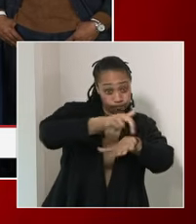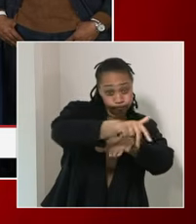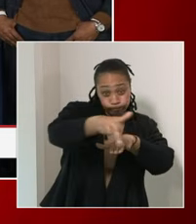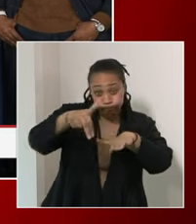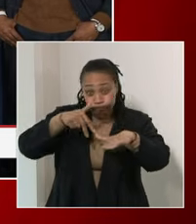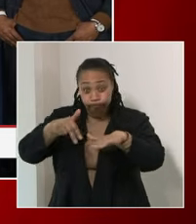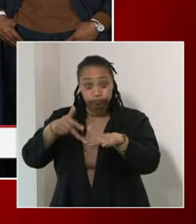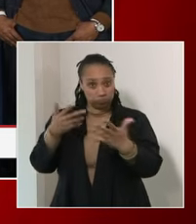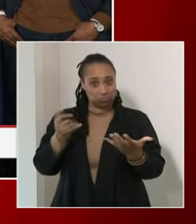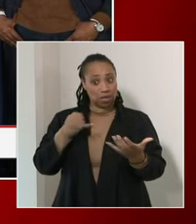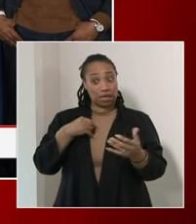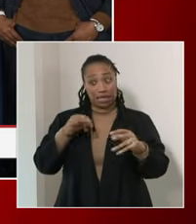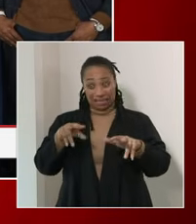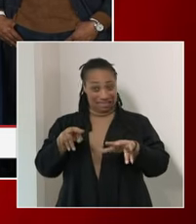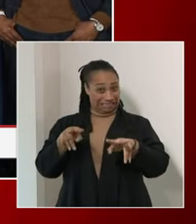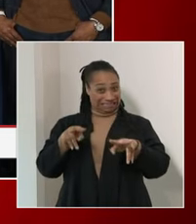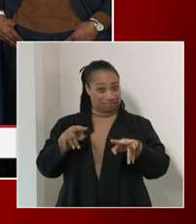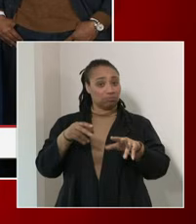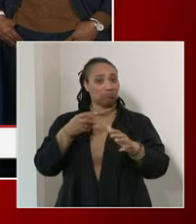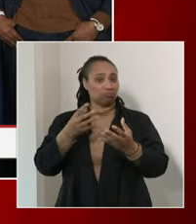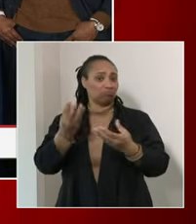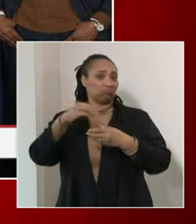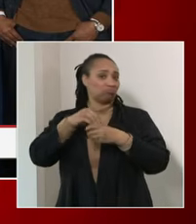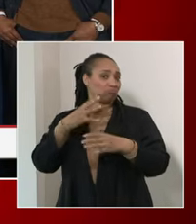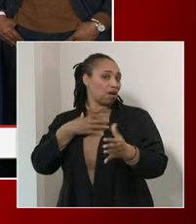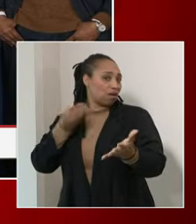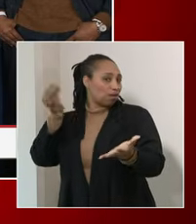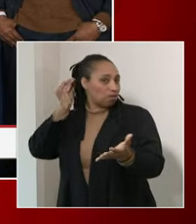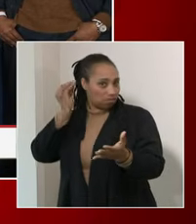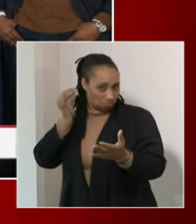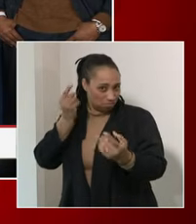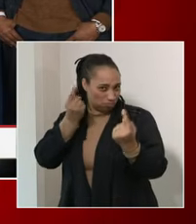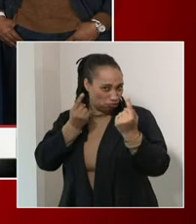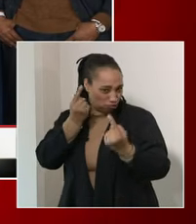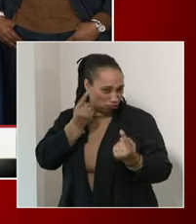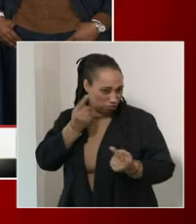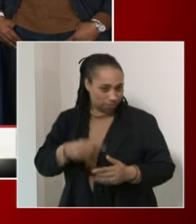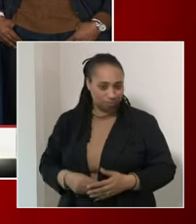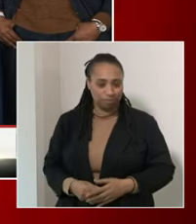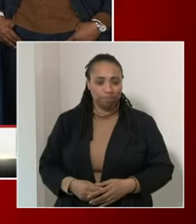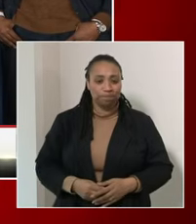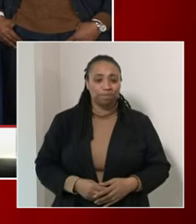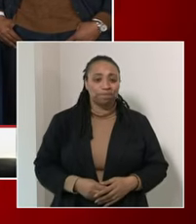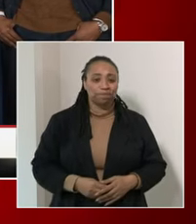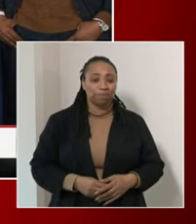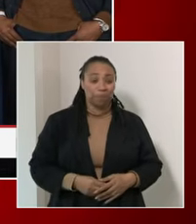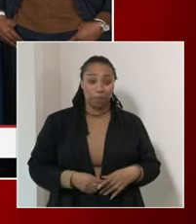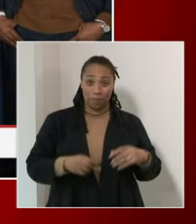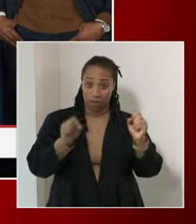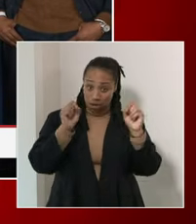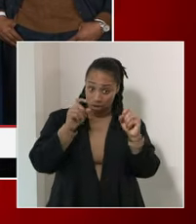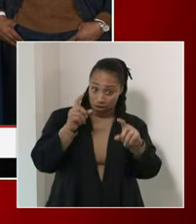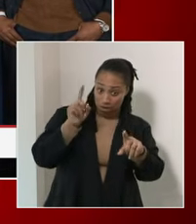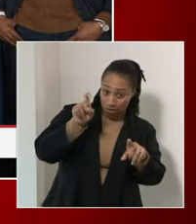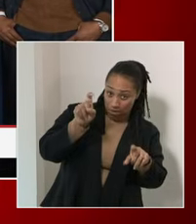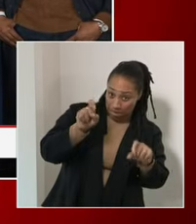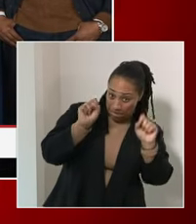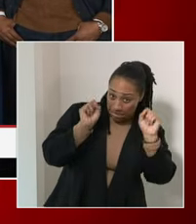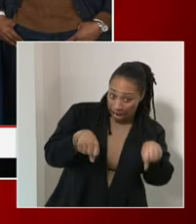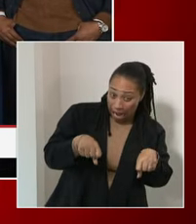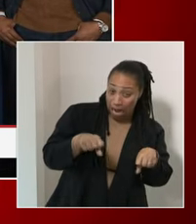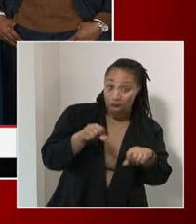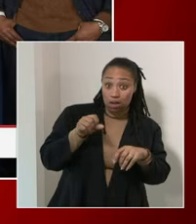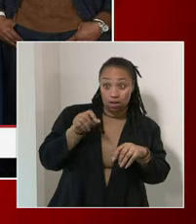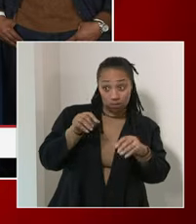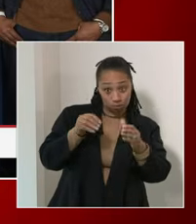to see if our kids can use the bus. And once Metro had all of our bus routes up, and that